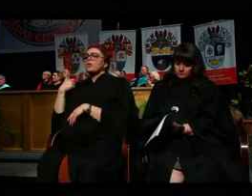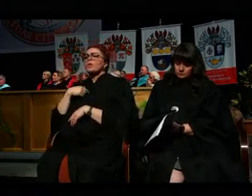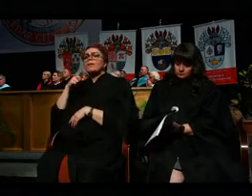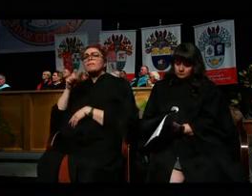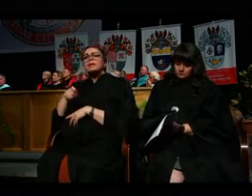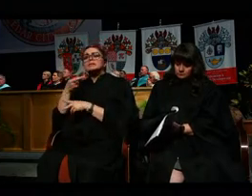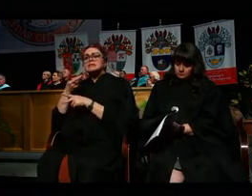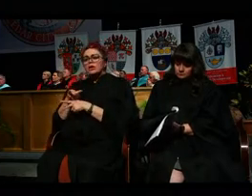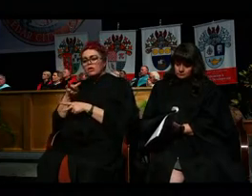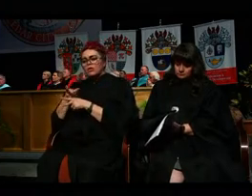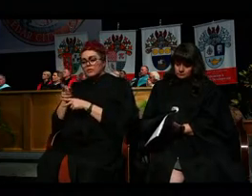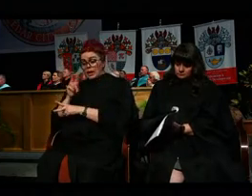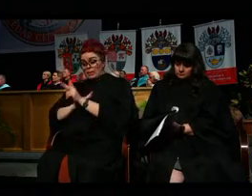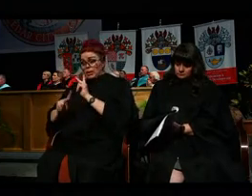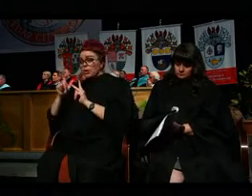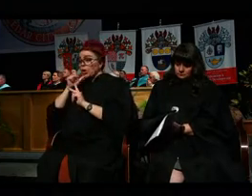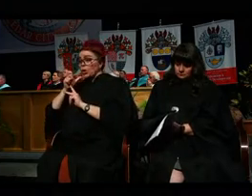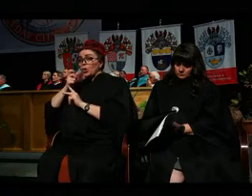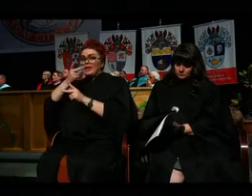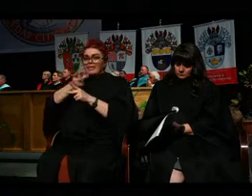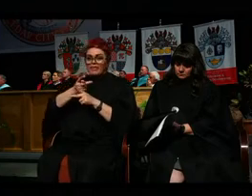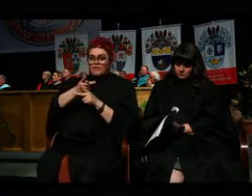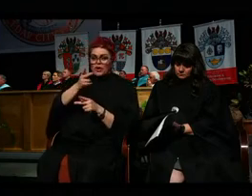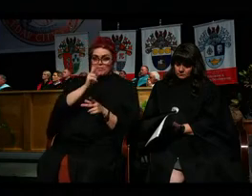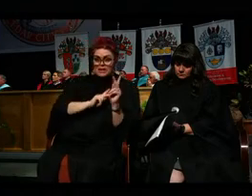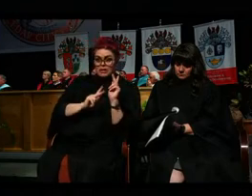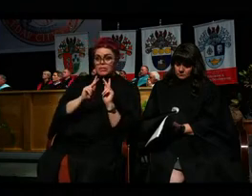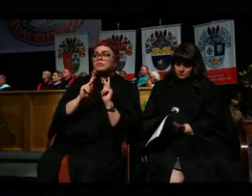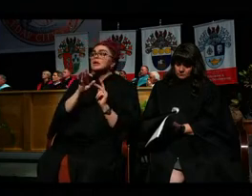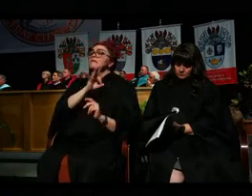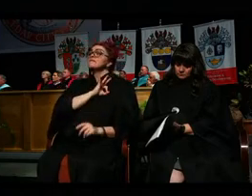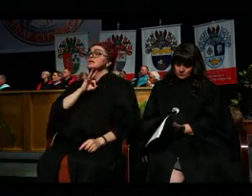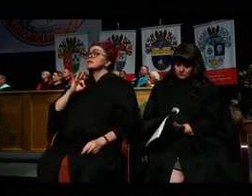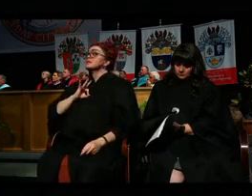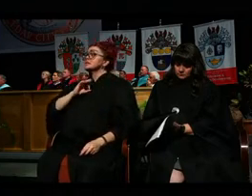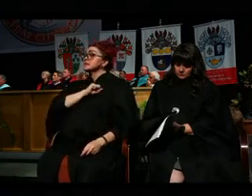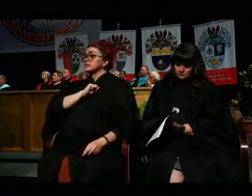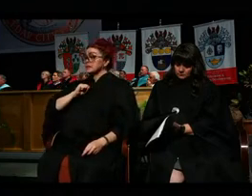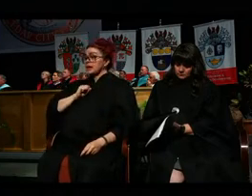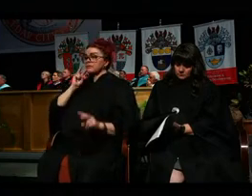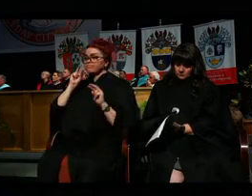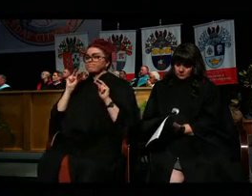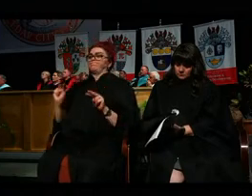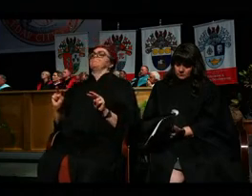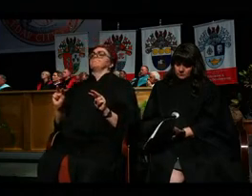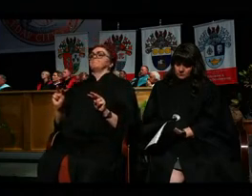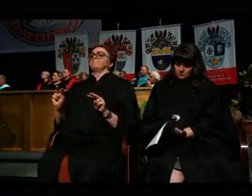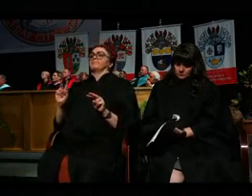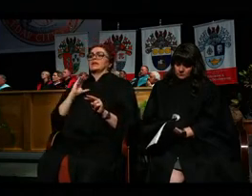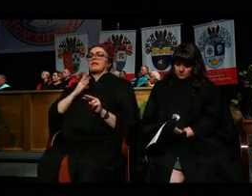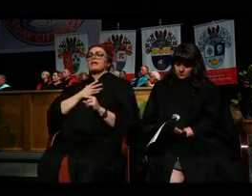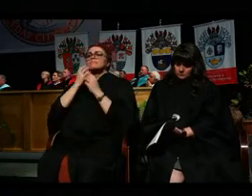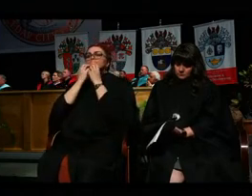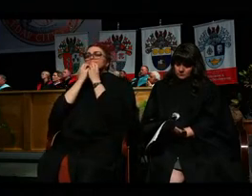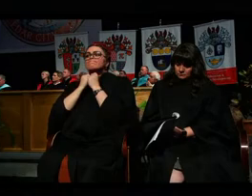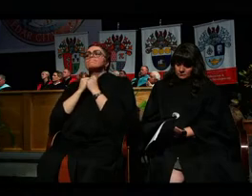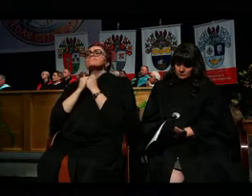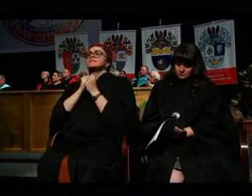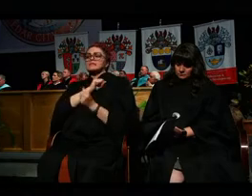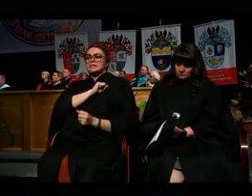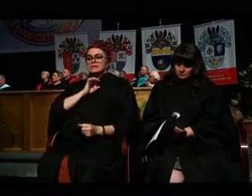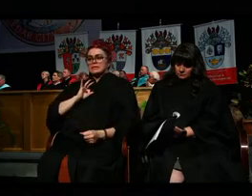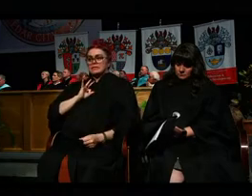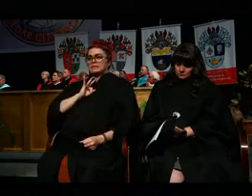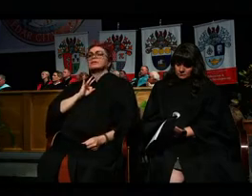who take care of the people. And faculty and staff, I'm looking at you. Our dedicated faculty and staff work hard every day